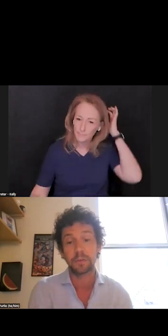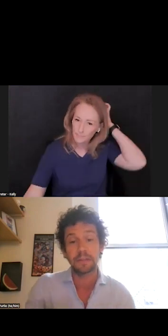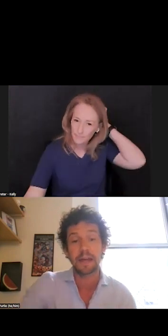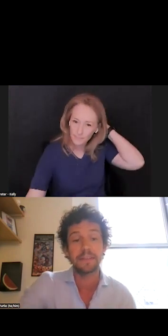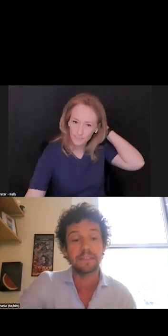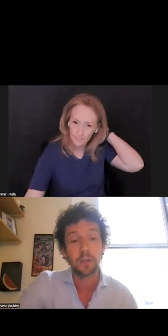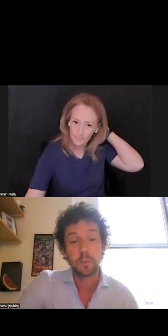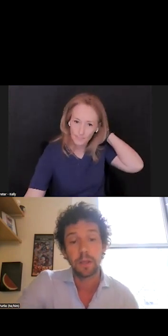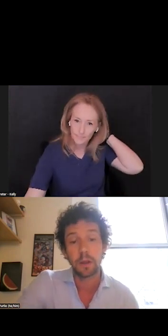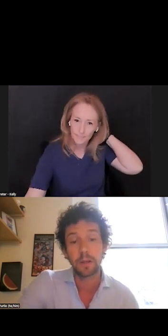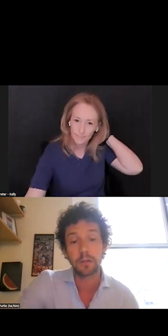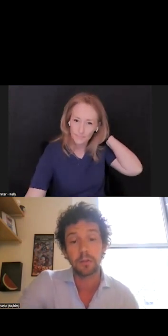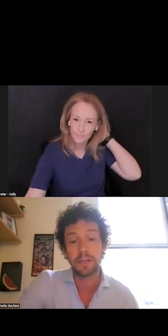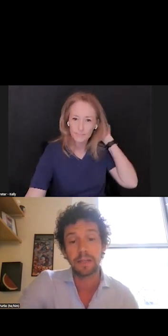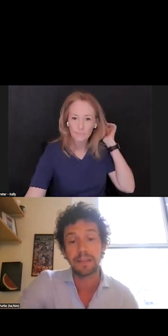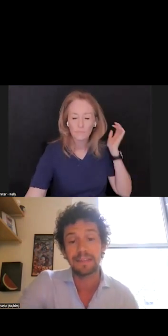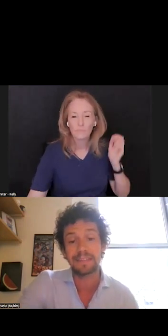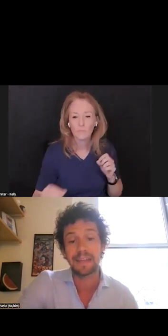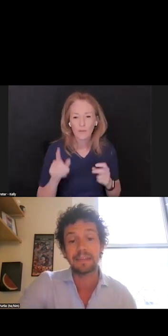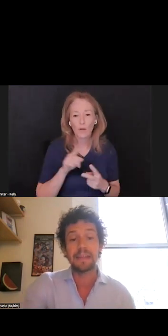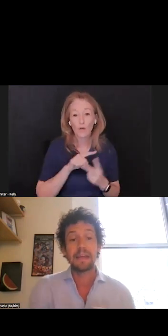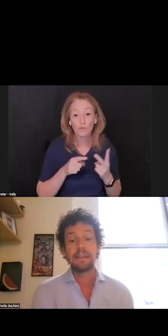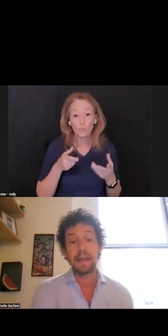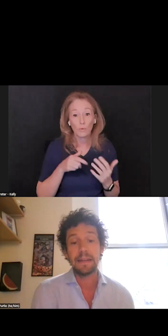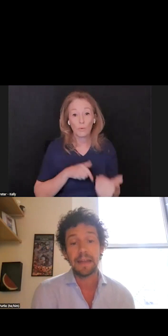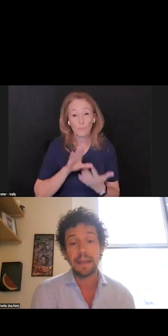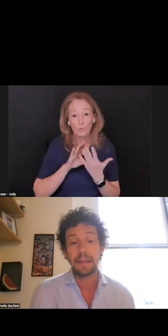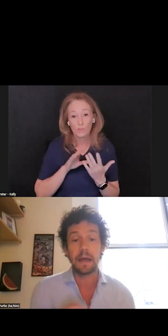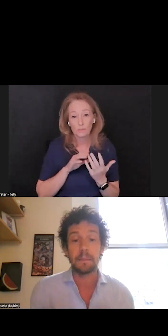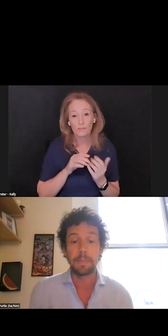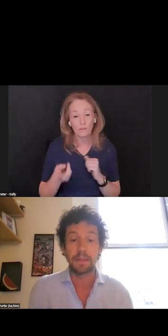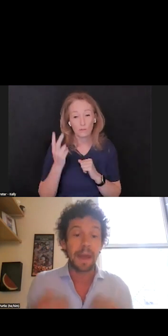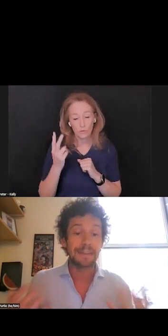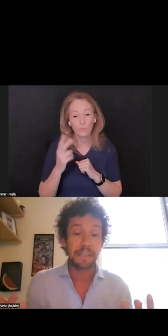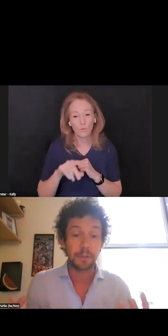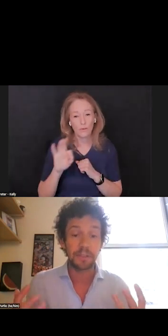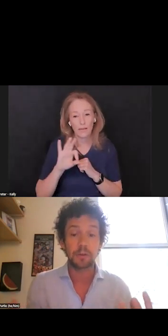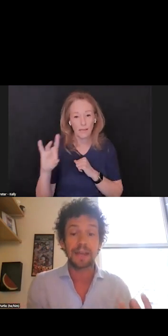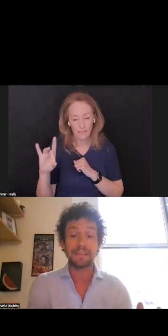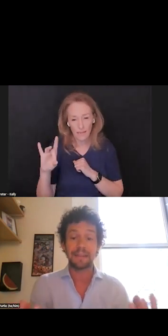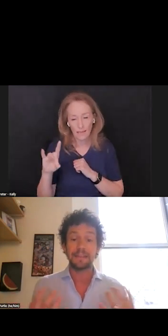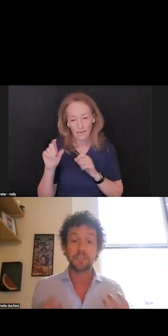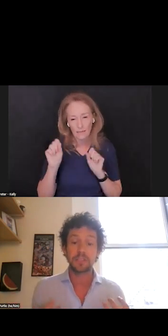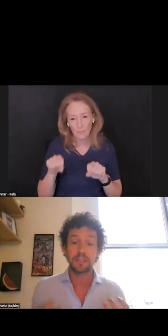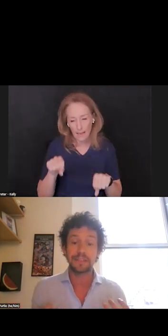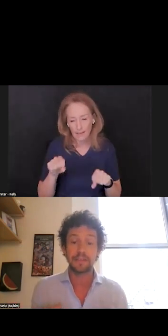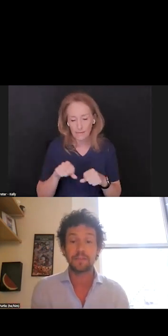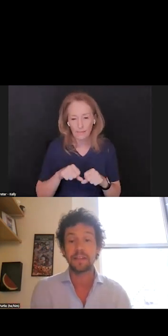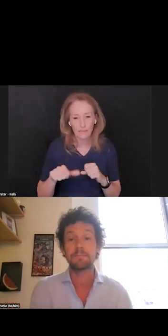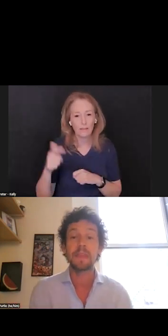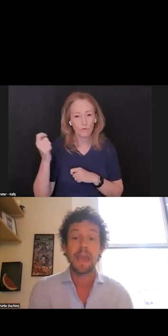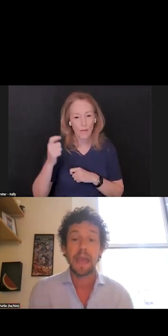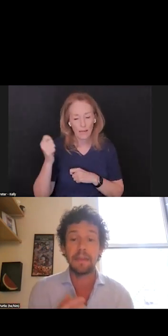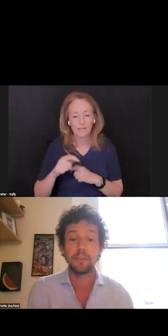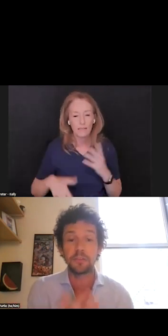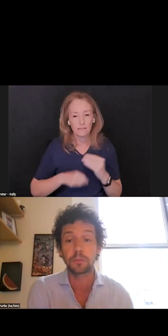On the green lines, we are including the state 988 capacity building grants in addition to the state